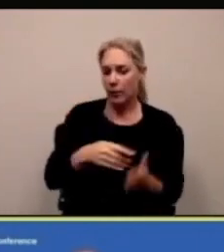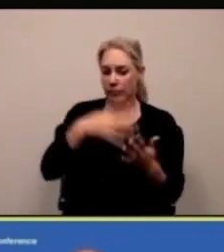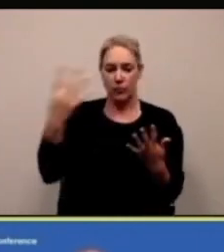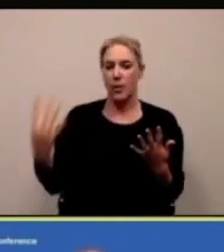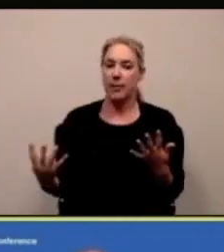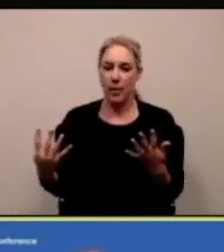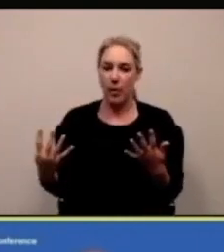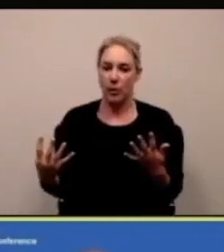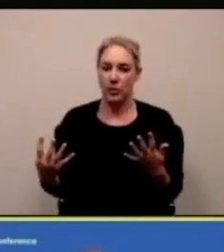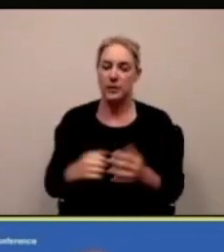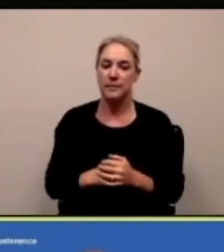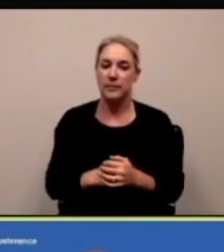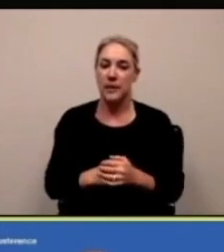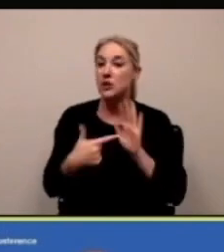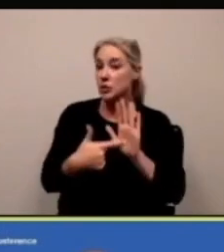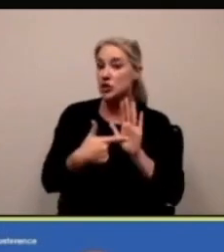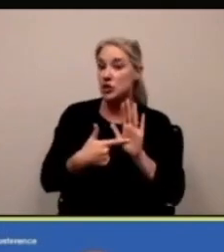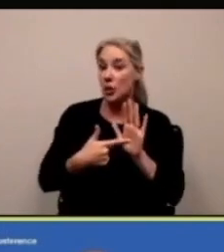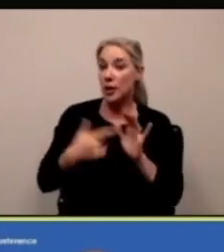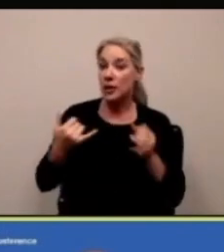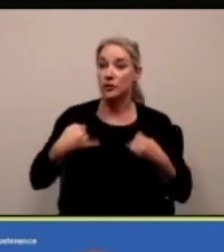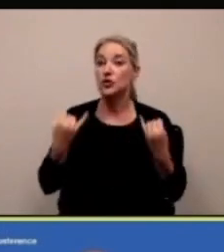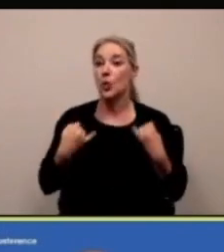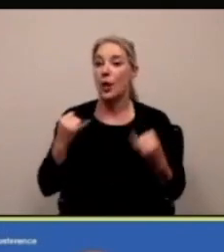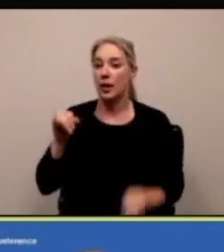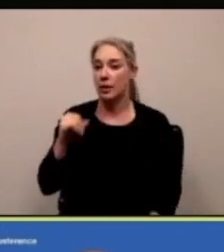to represent joy.